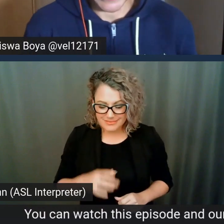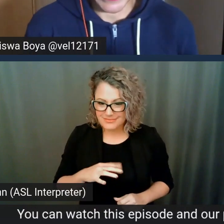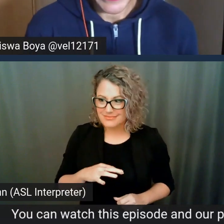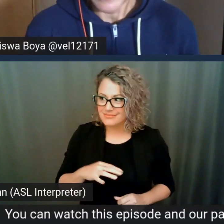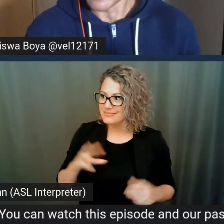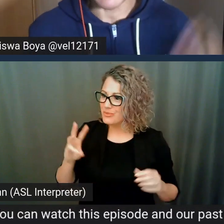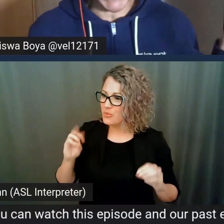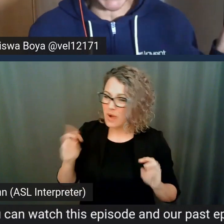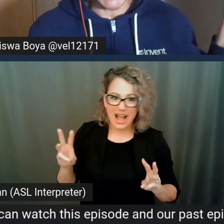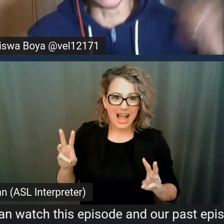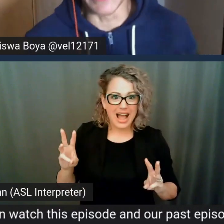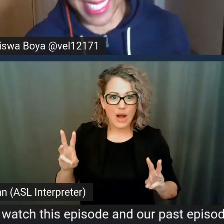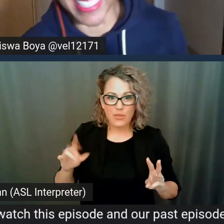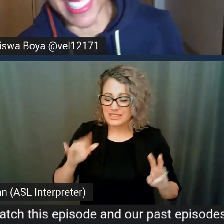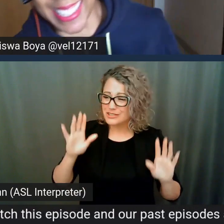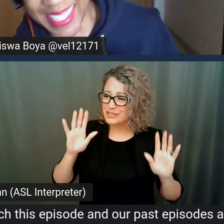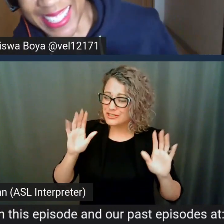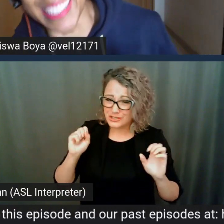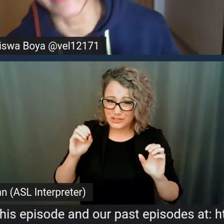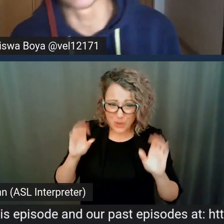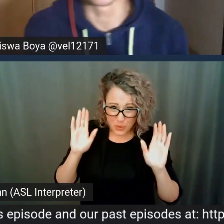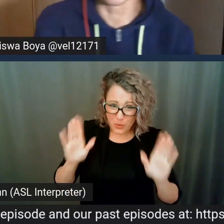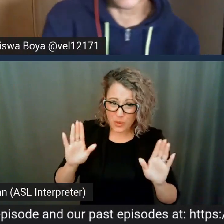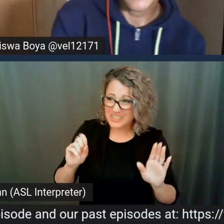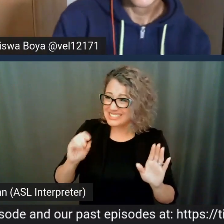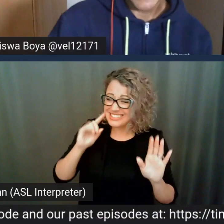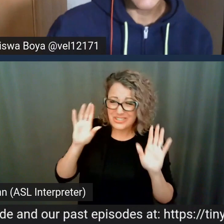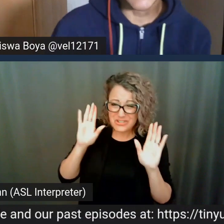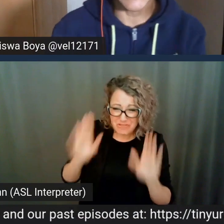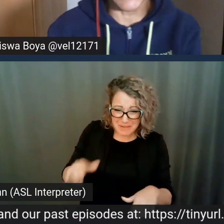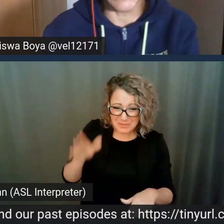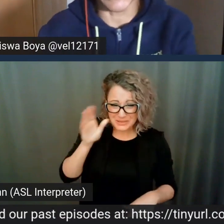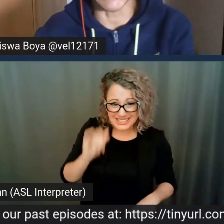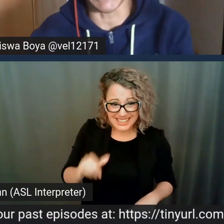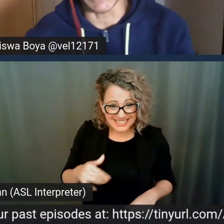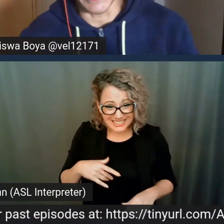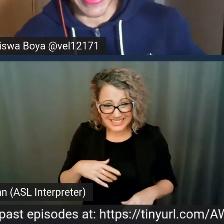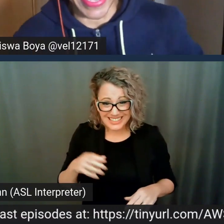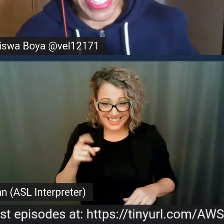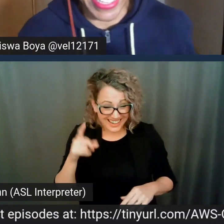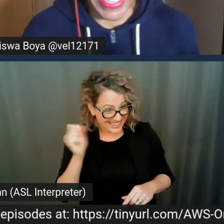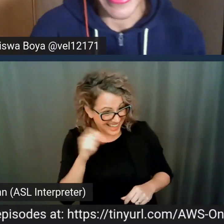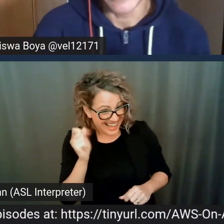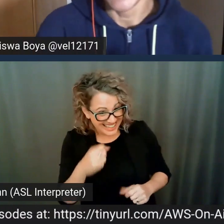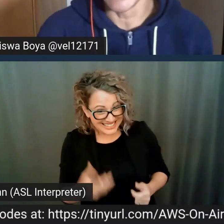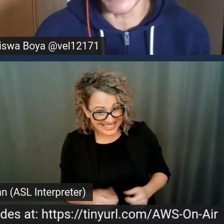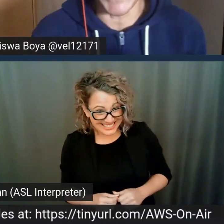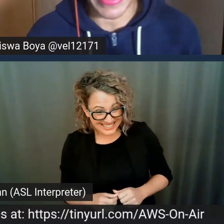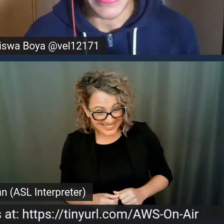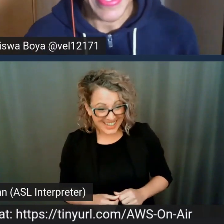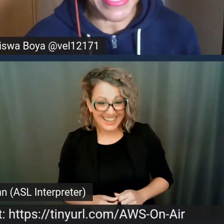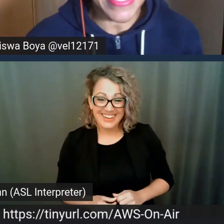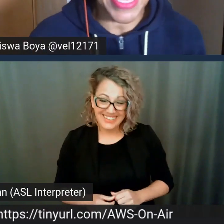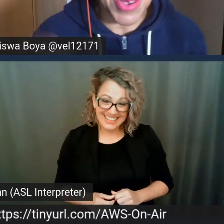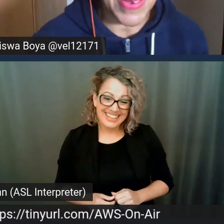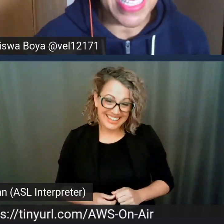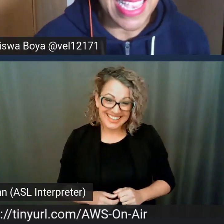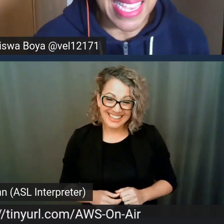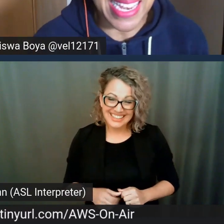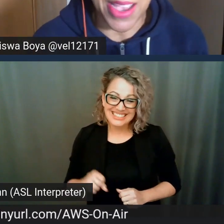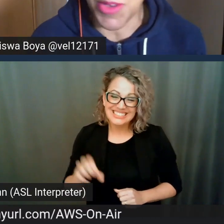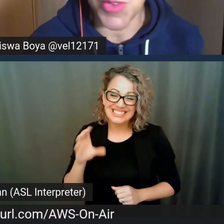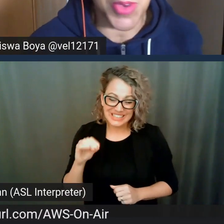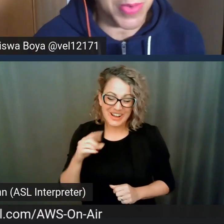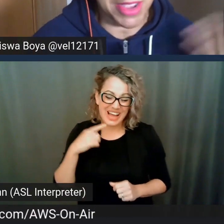am just like either really slow today or this is incredible, Melissa. This is like Yeah. No